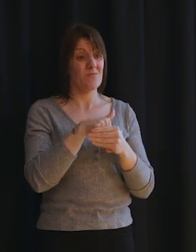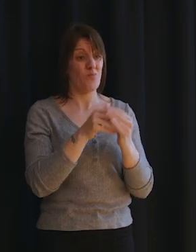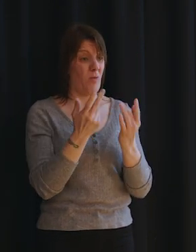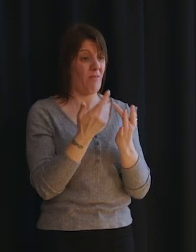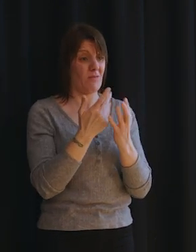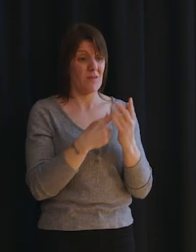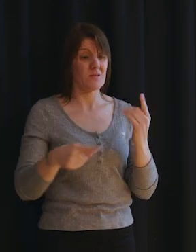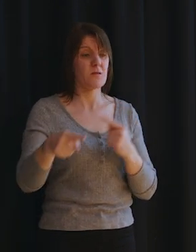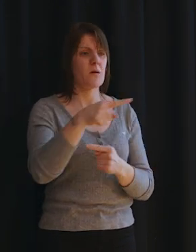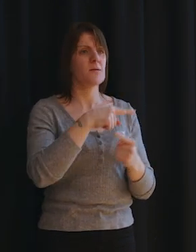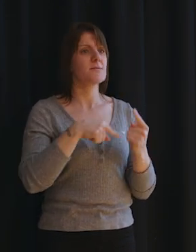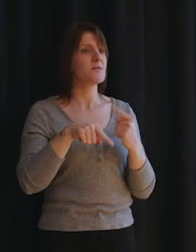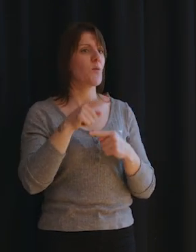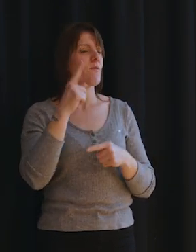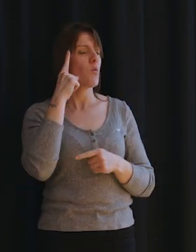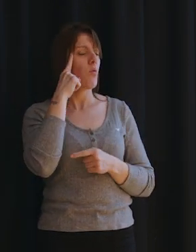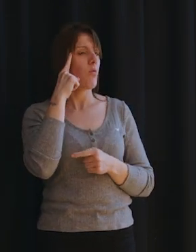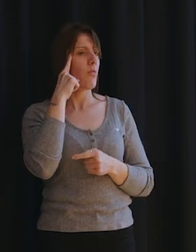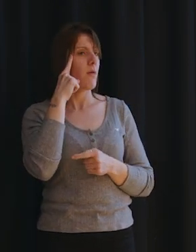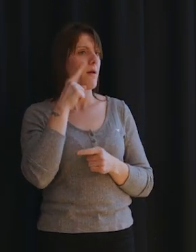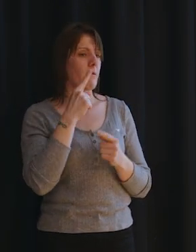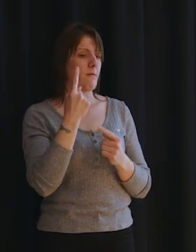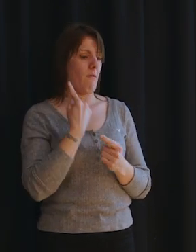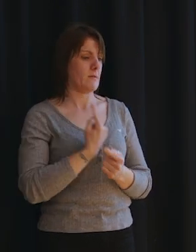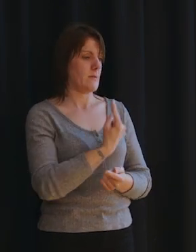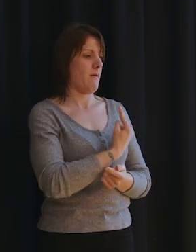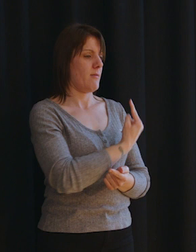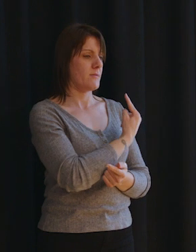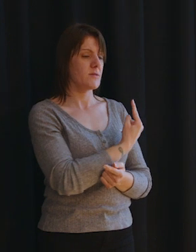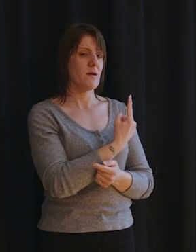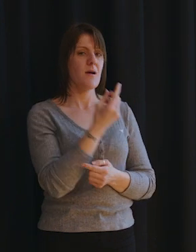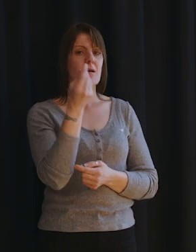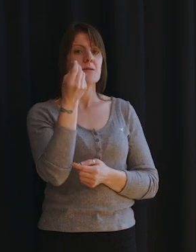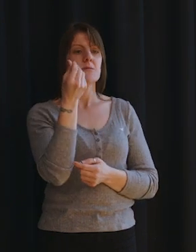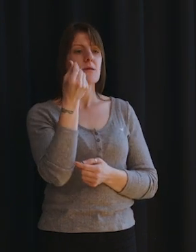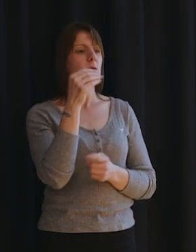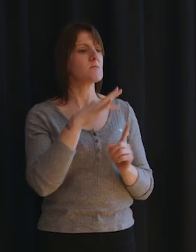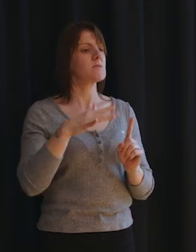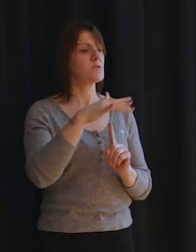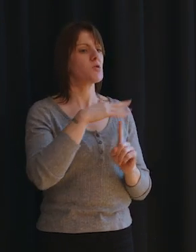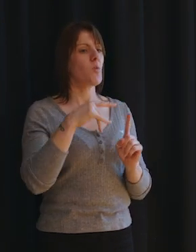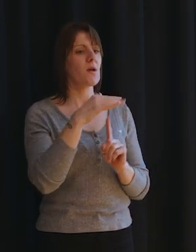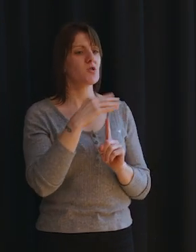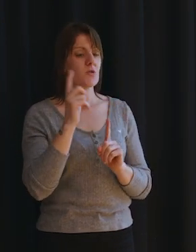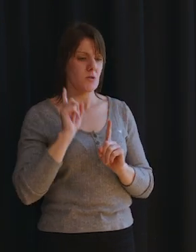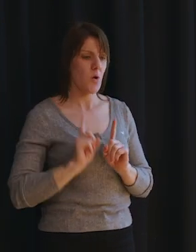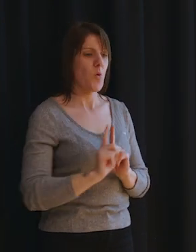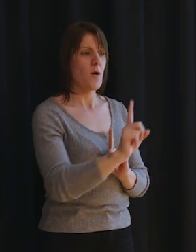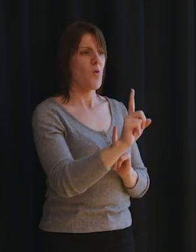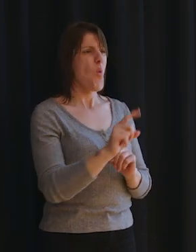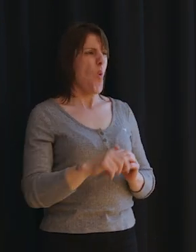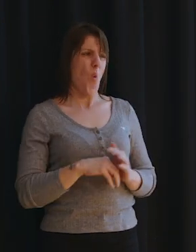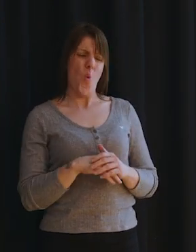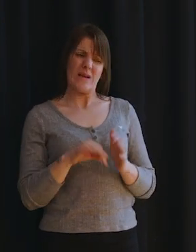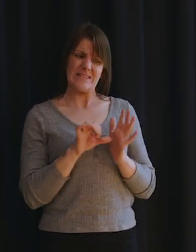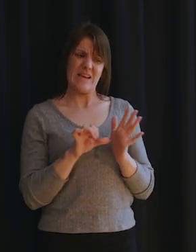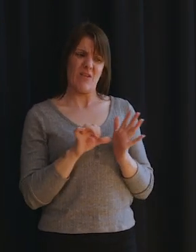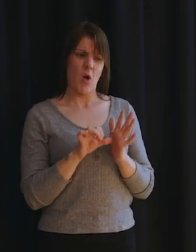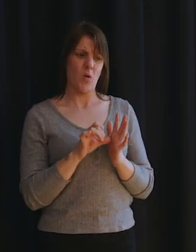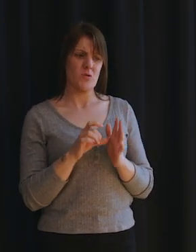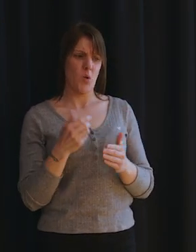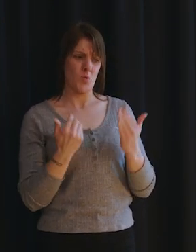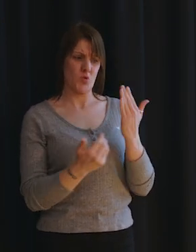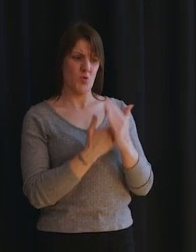it for ourselves, some of us go into social situations and find that difficult, don't we? And I'm sure we know